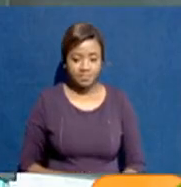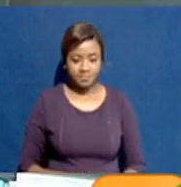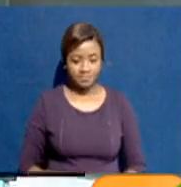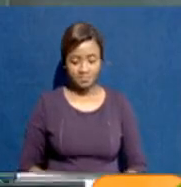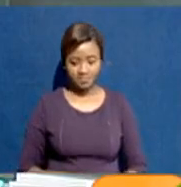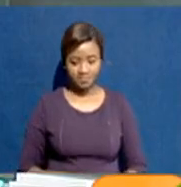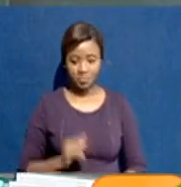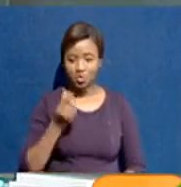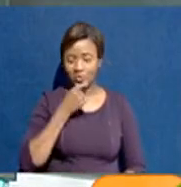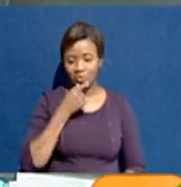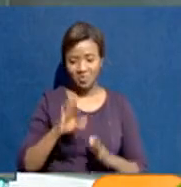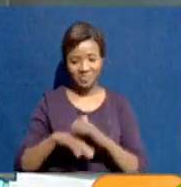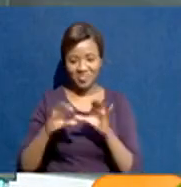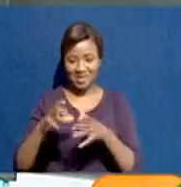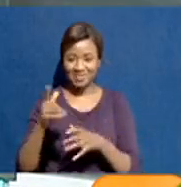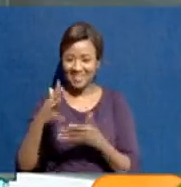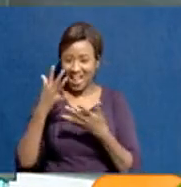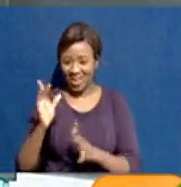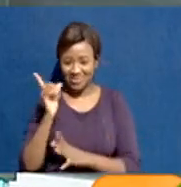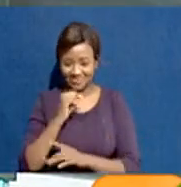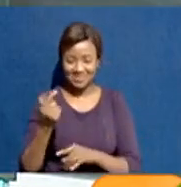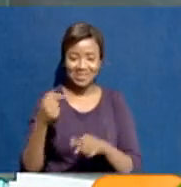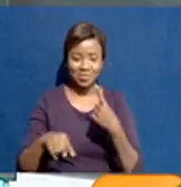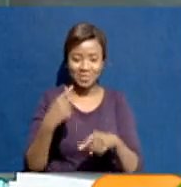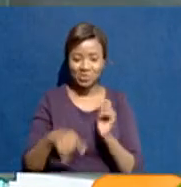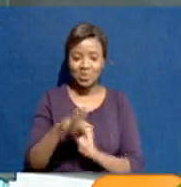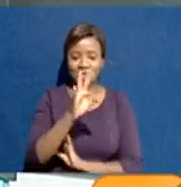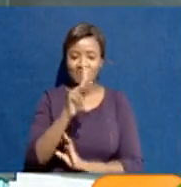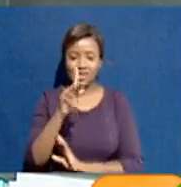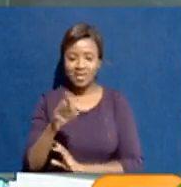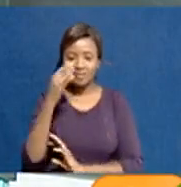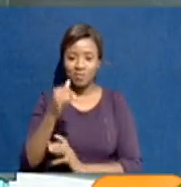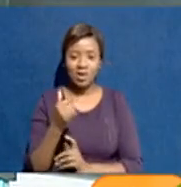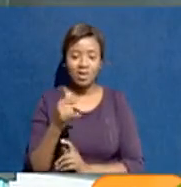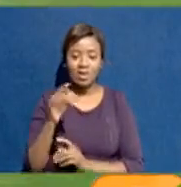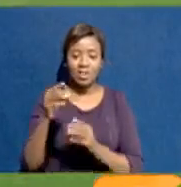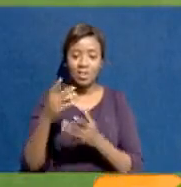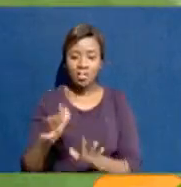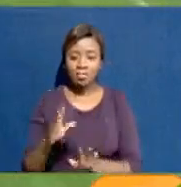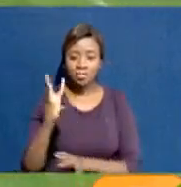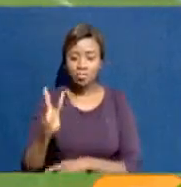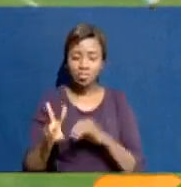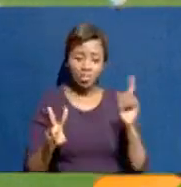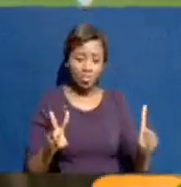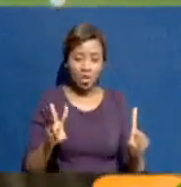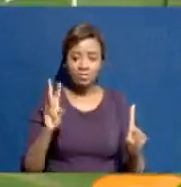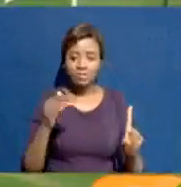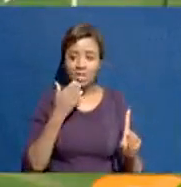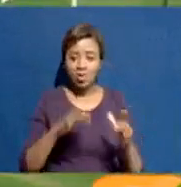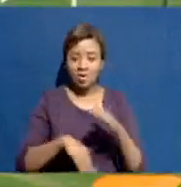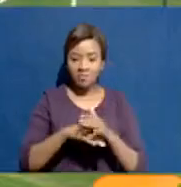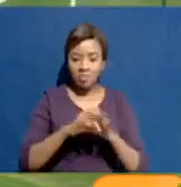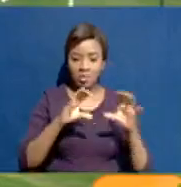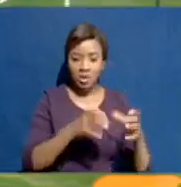So Gor Mahia suffered a huge blow in the FKF Premier League title chase after going down 2-1 to arch rivals AFC Leopards at the